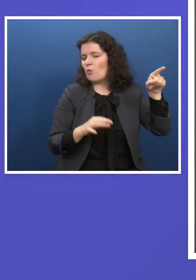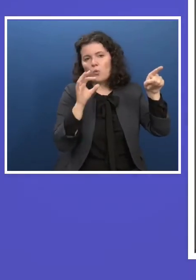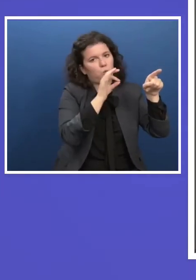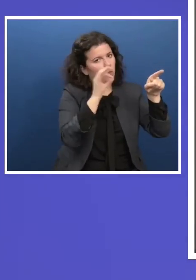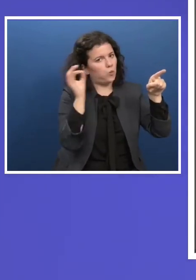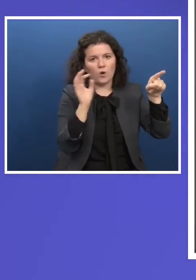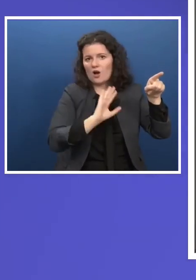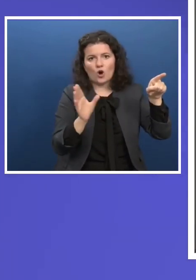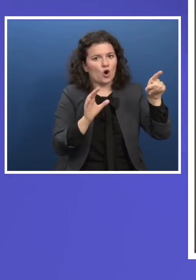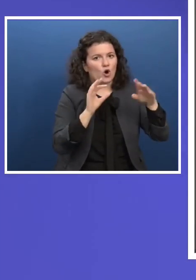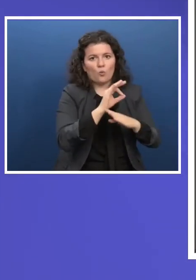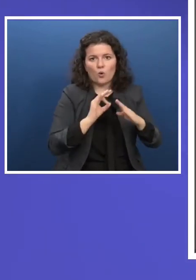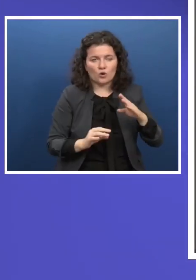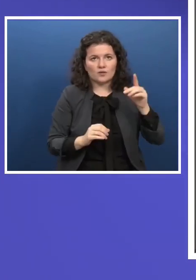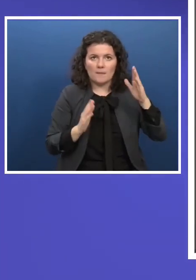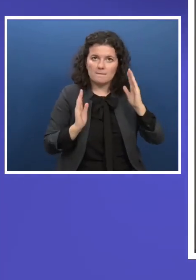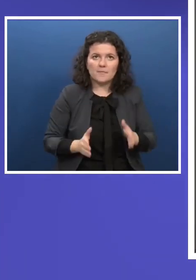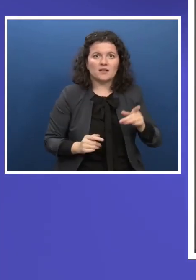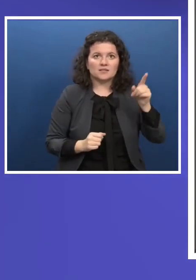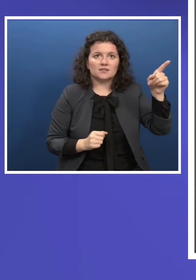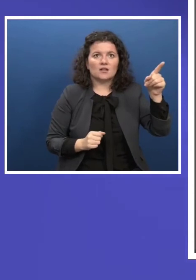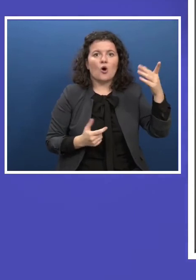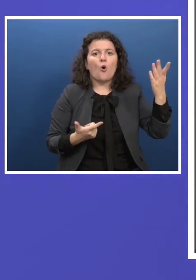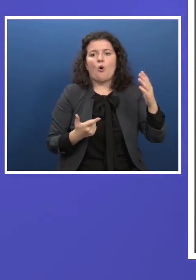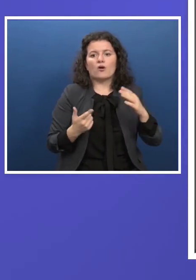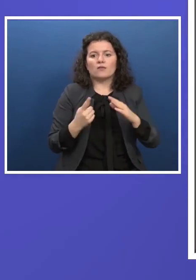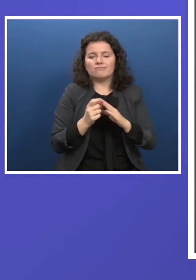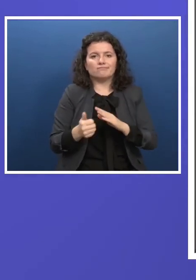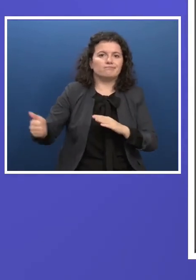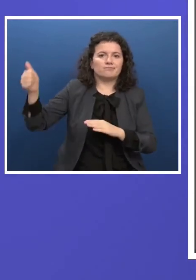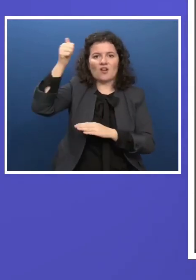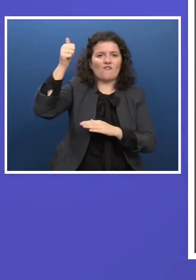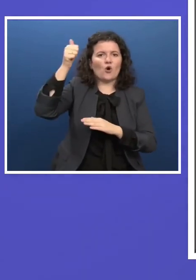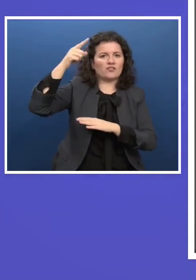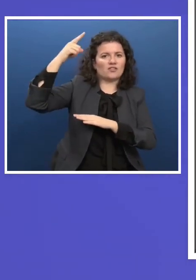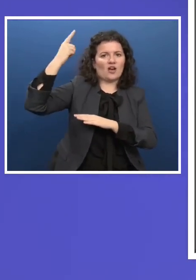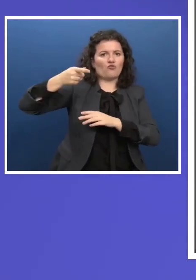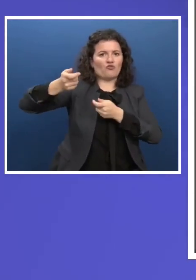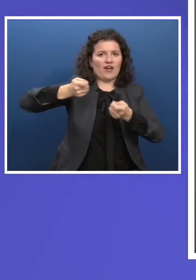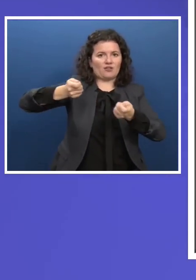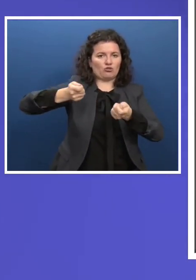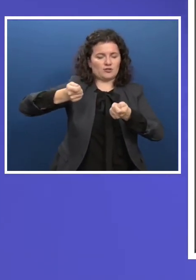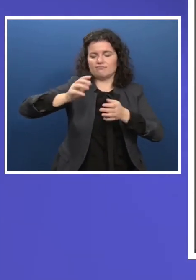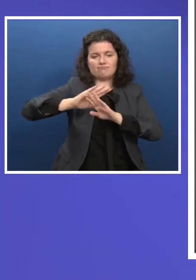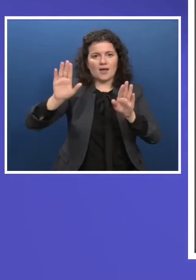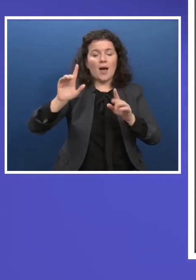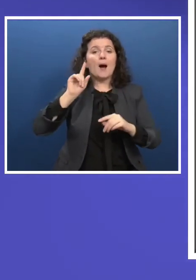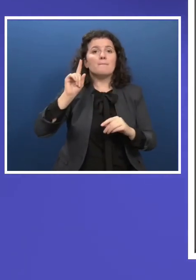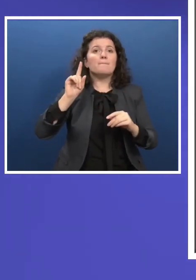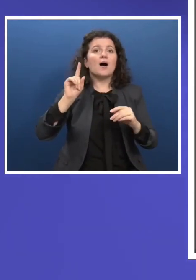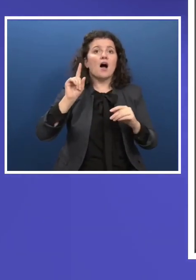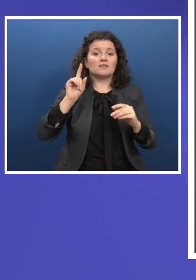boards of directors, but there have been more and more a strong voice for